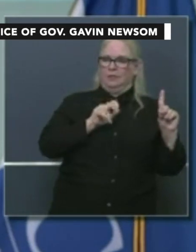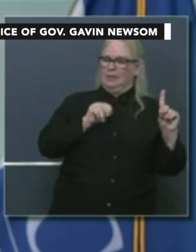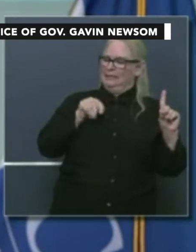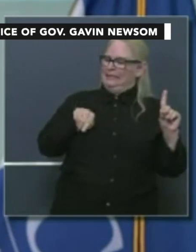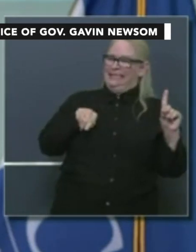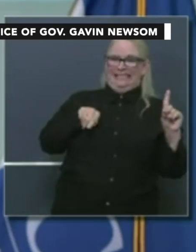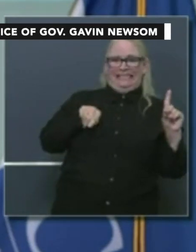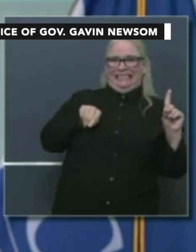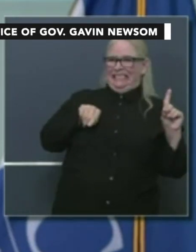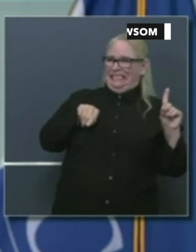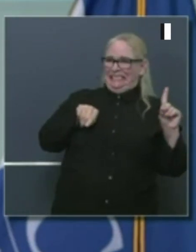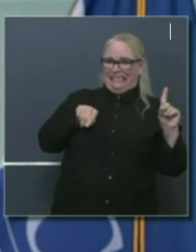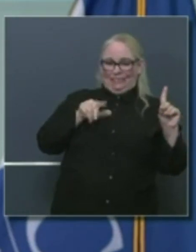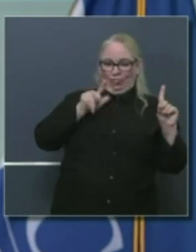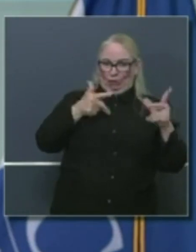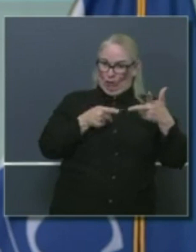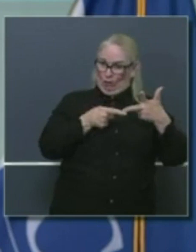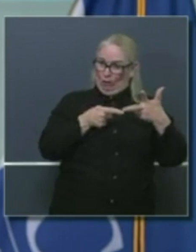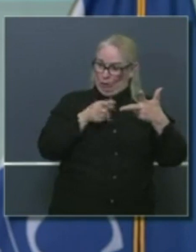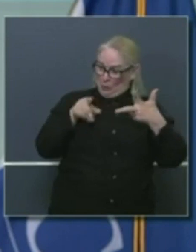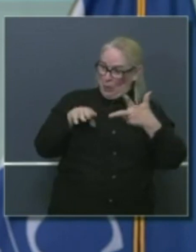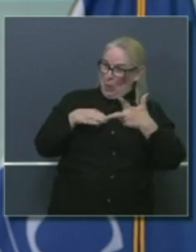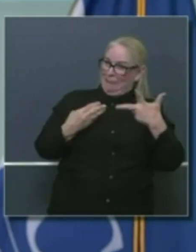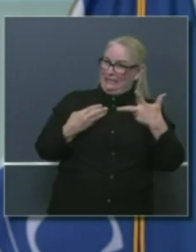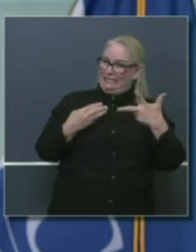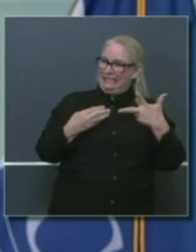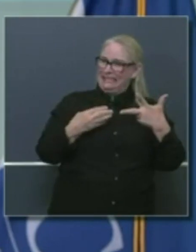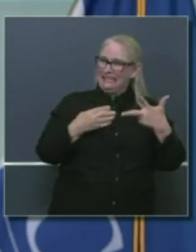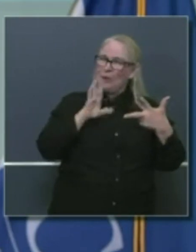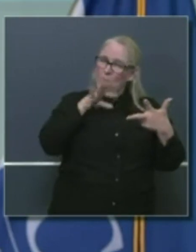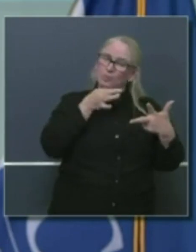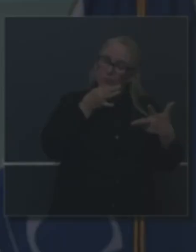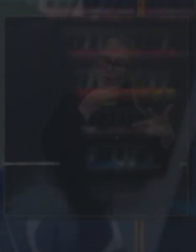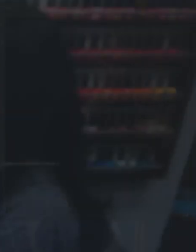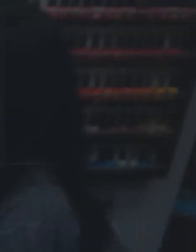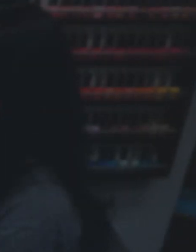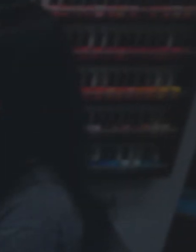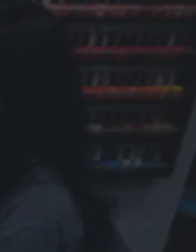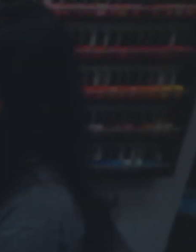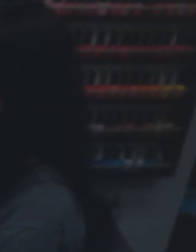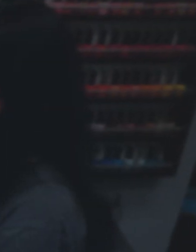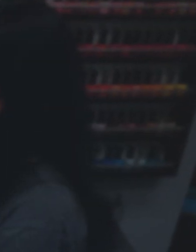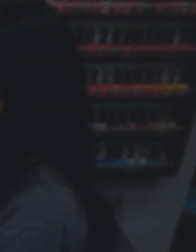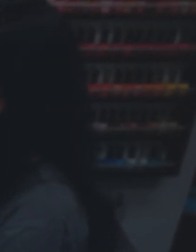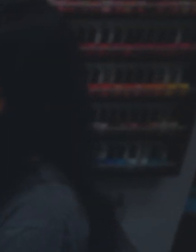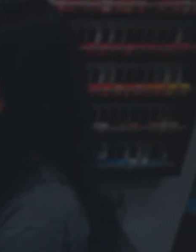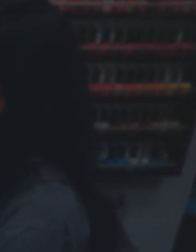hopes California can move to the next phase shortly. For Newsy, I'm Stephanie Sandoval.